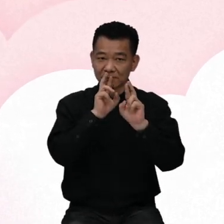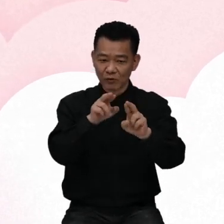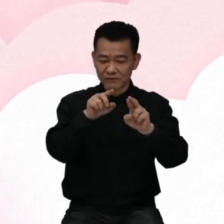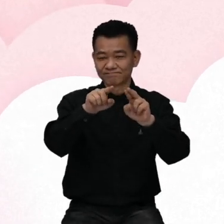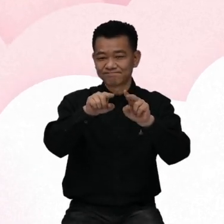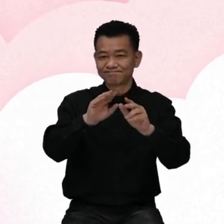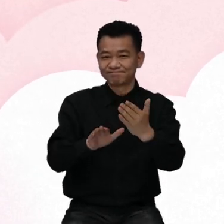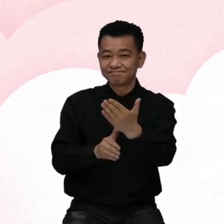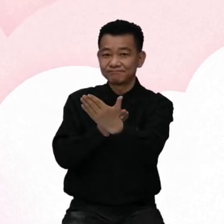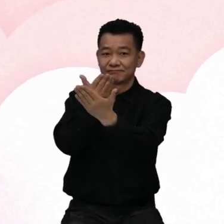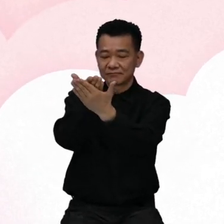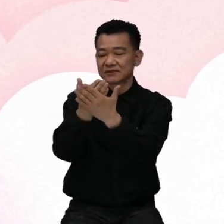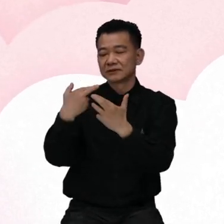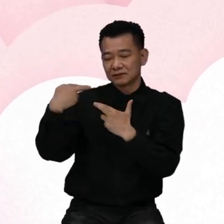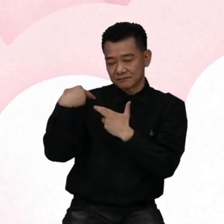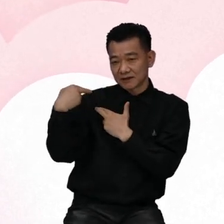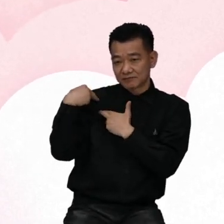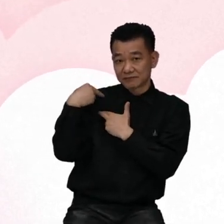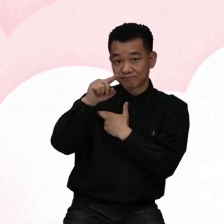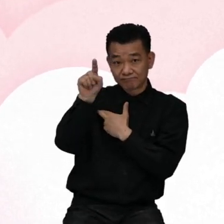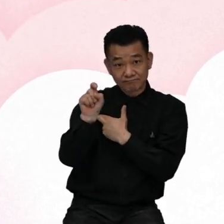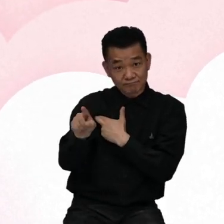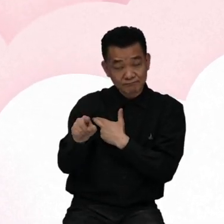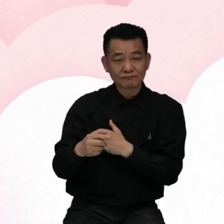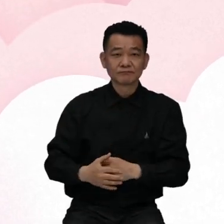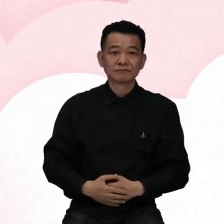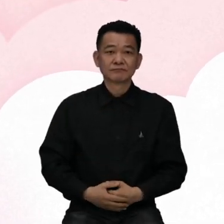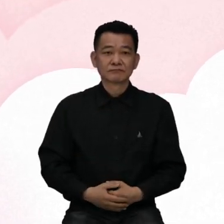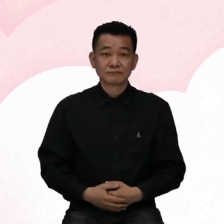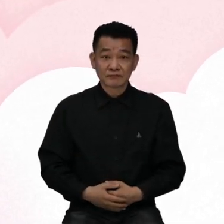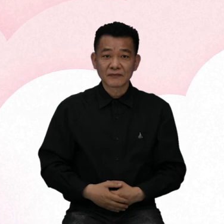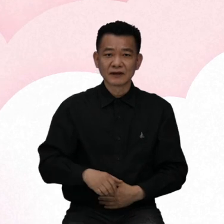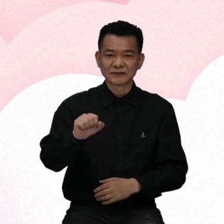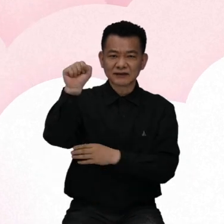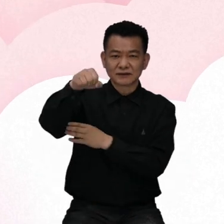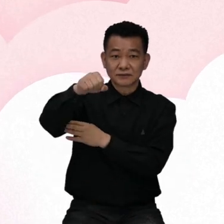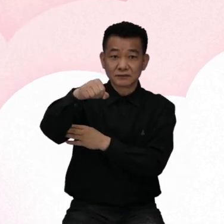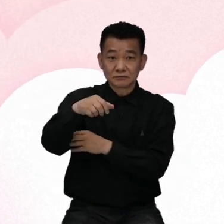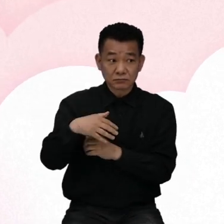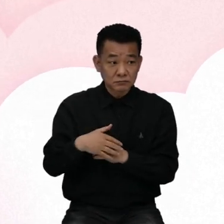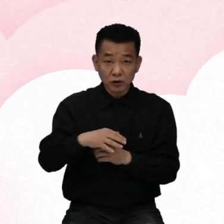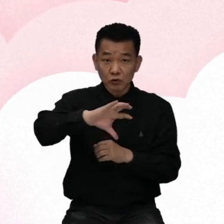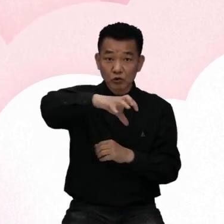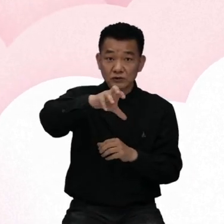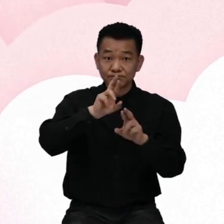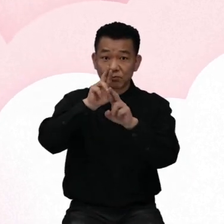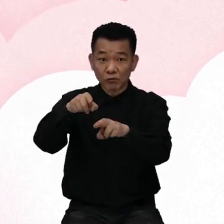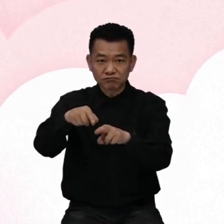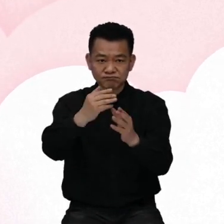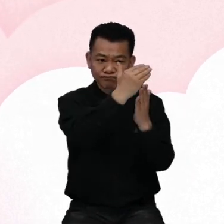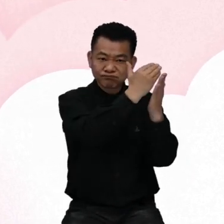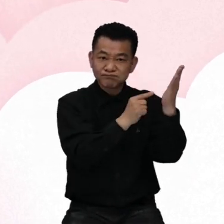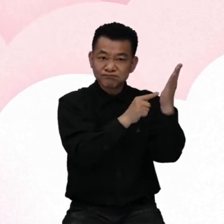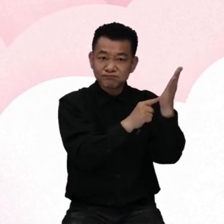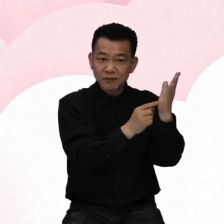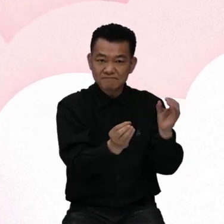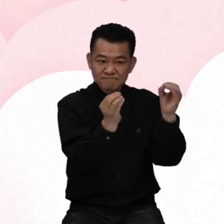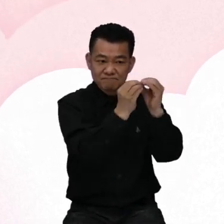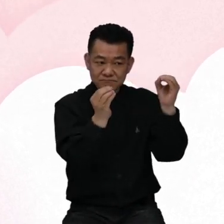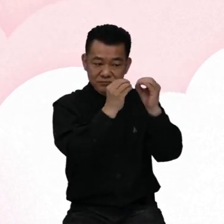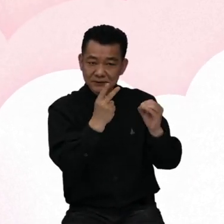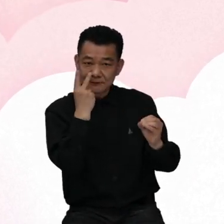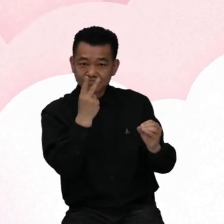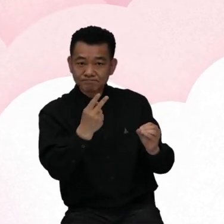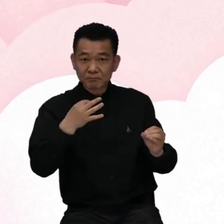they are being implemented, right? Yes, reports from states parties have significance in the way that they